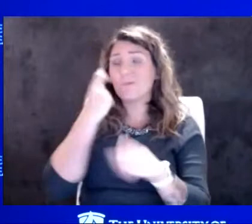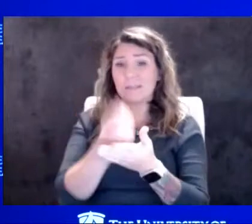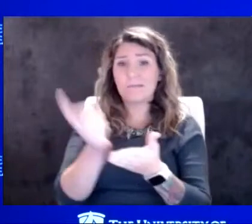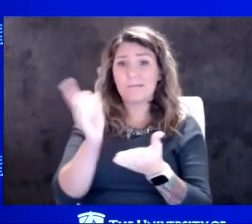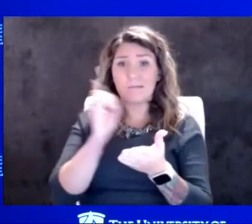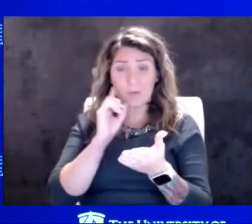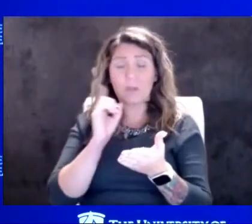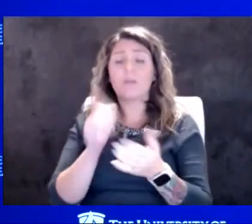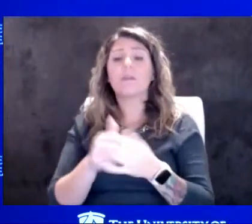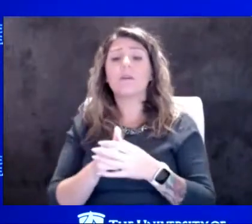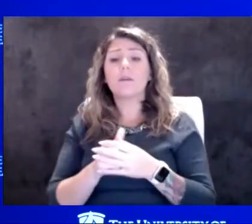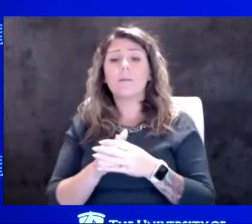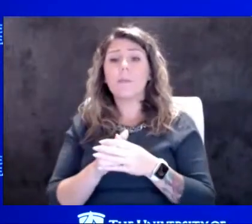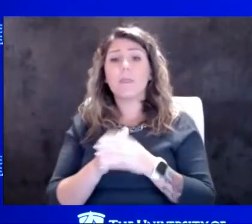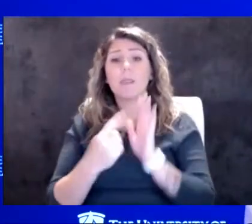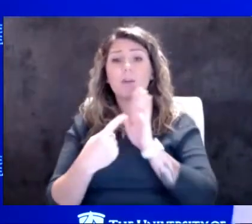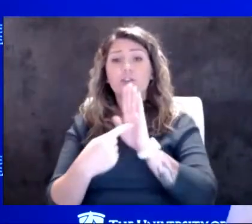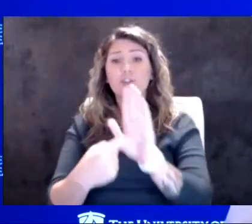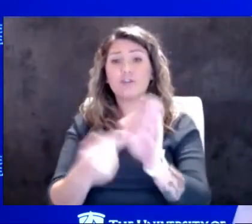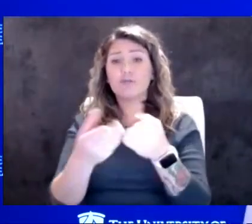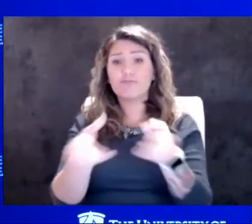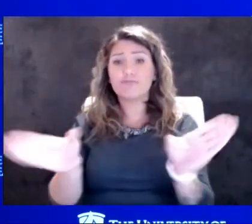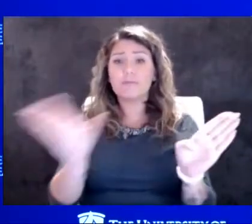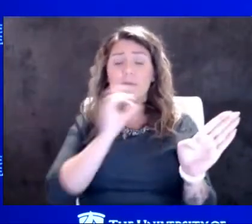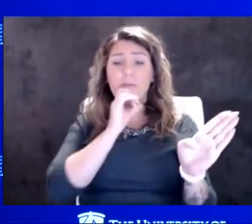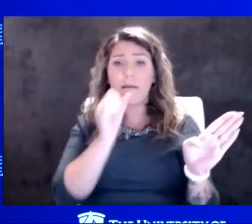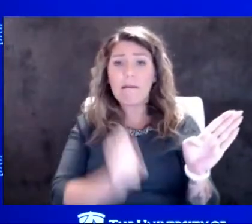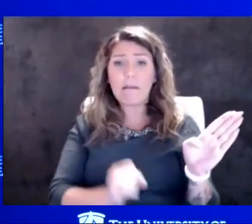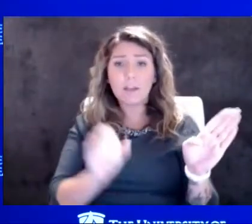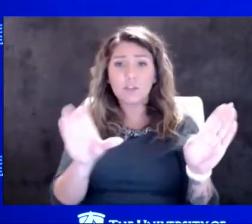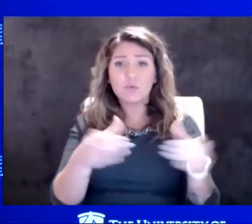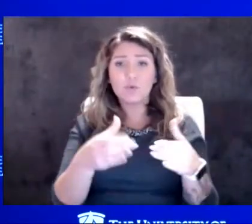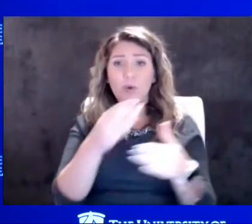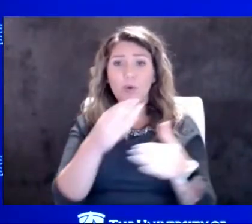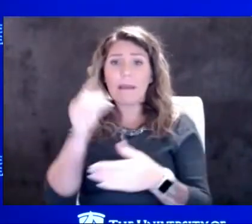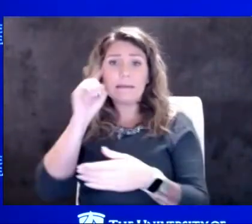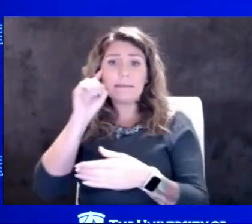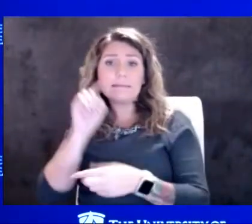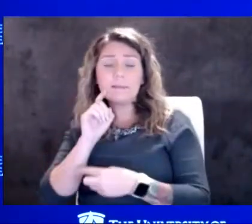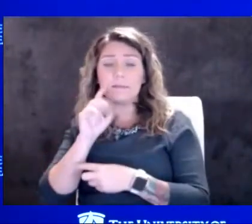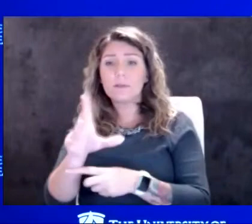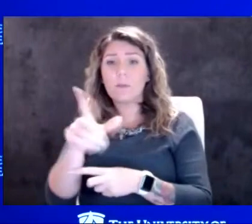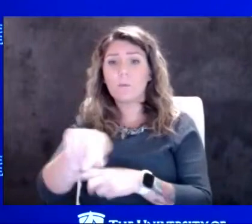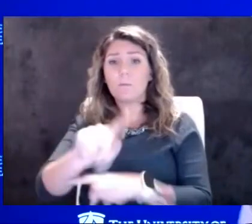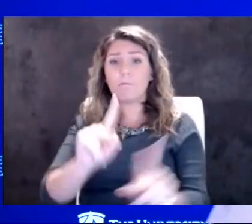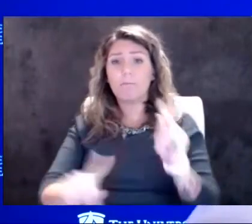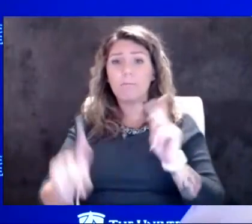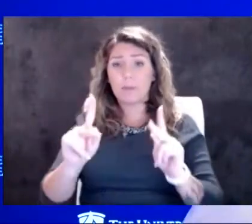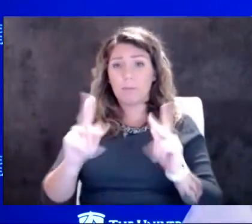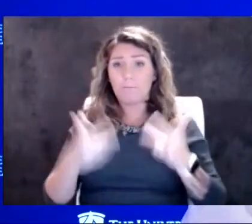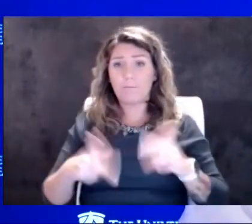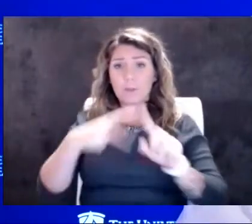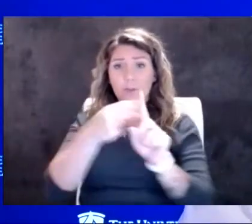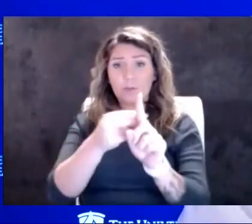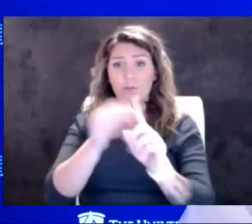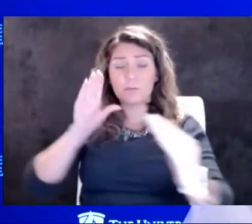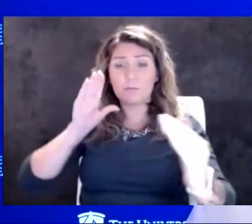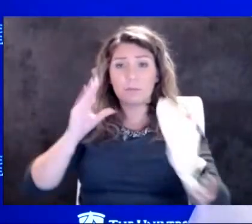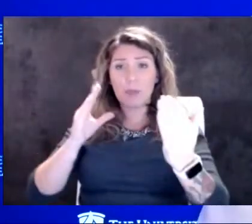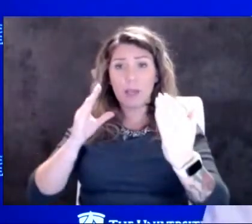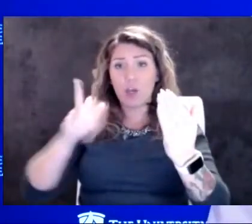that across ages, age groups, and sex, those people that were vaccinated compared to those that